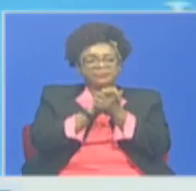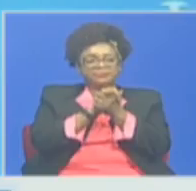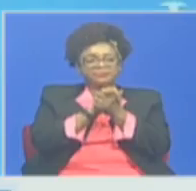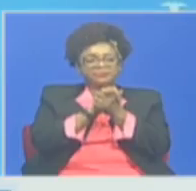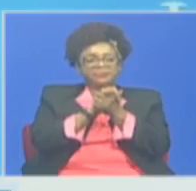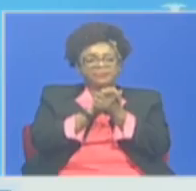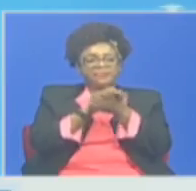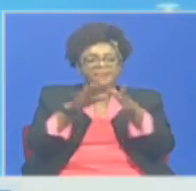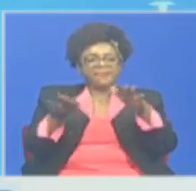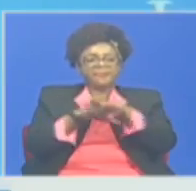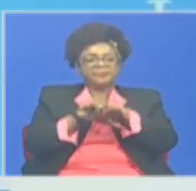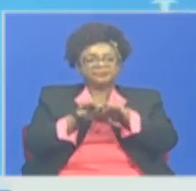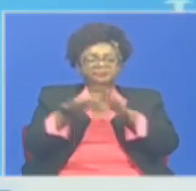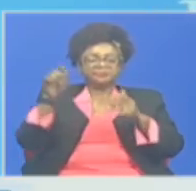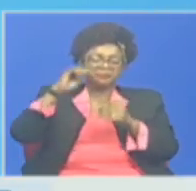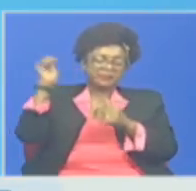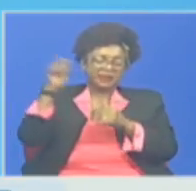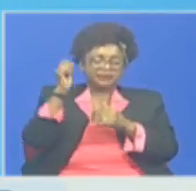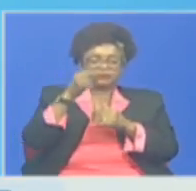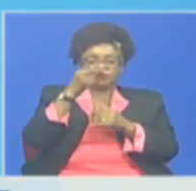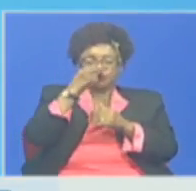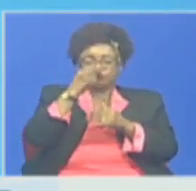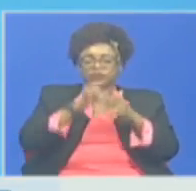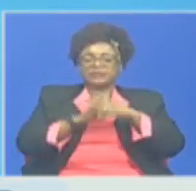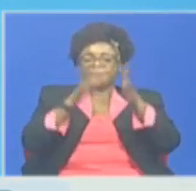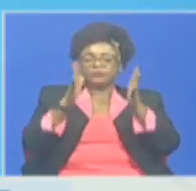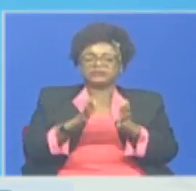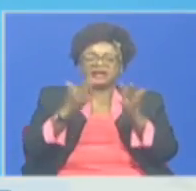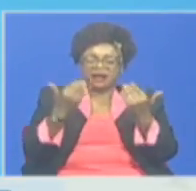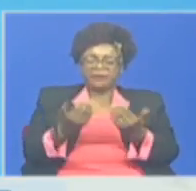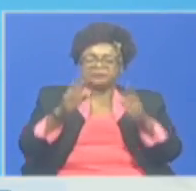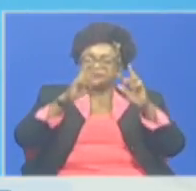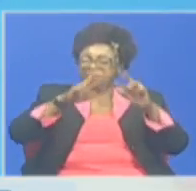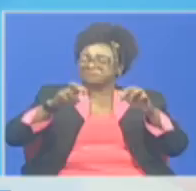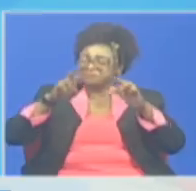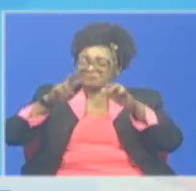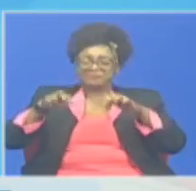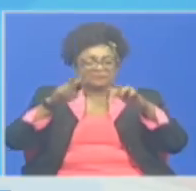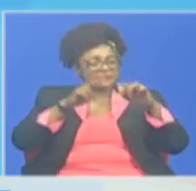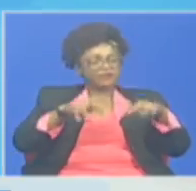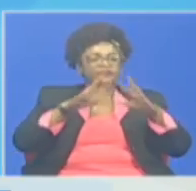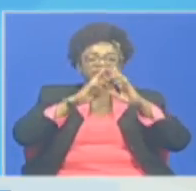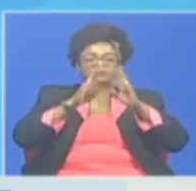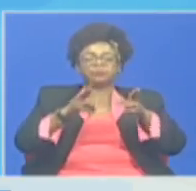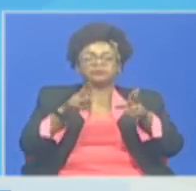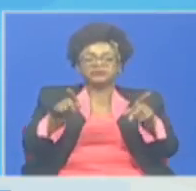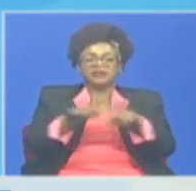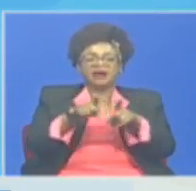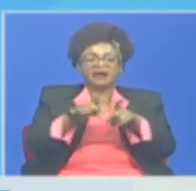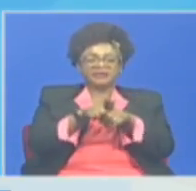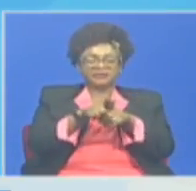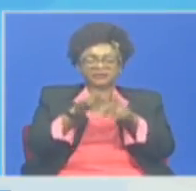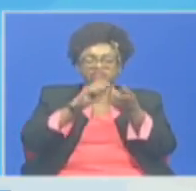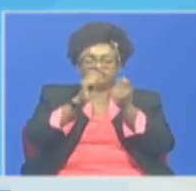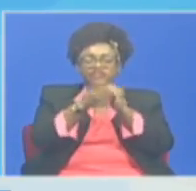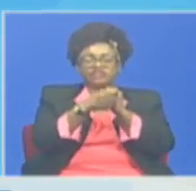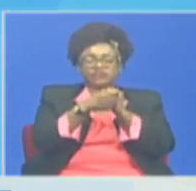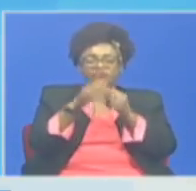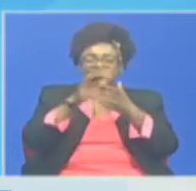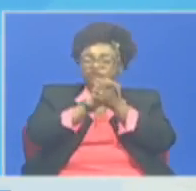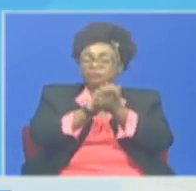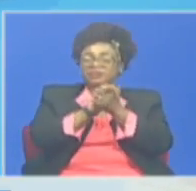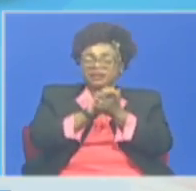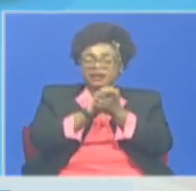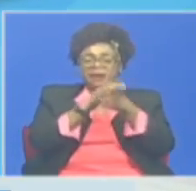Deputy President William Ruto's allies are still searching for answers as the fallout over the changes to the Jubilee Party's National